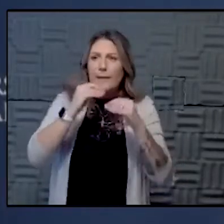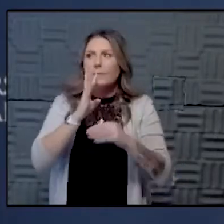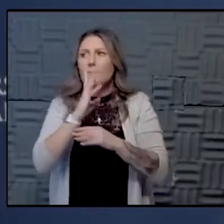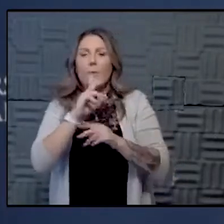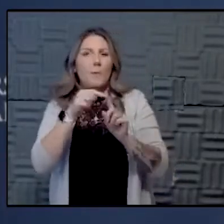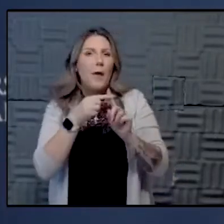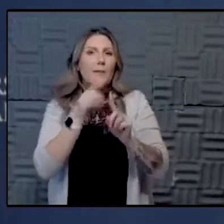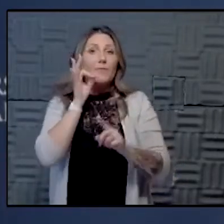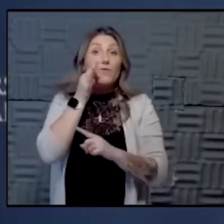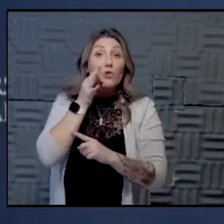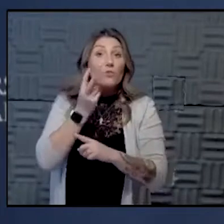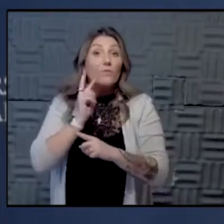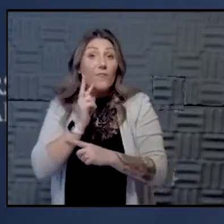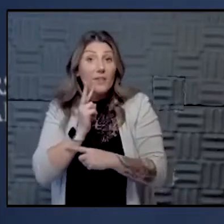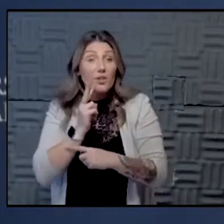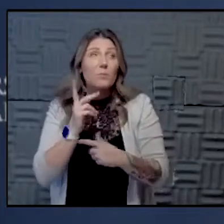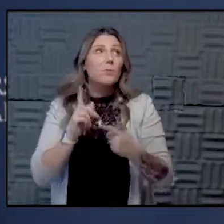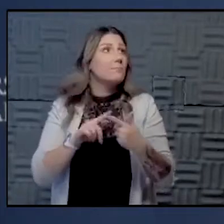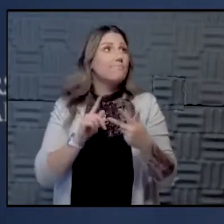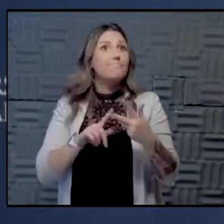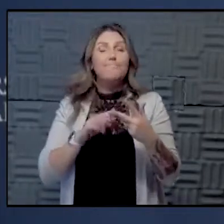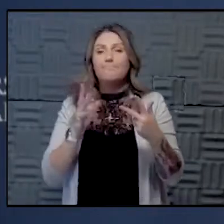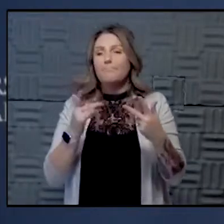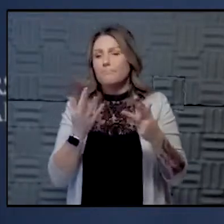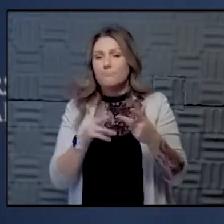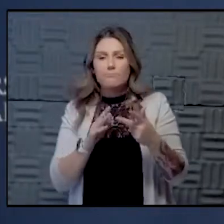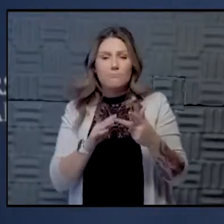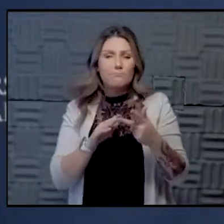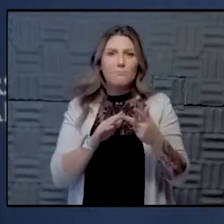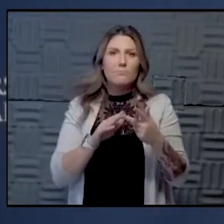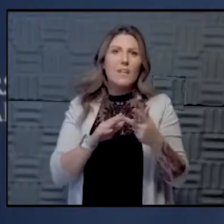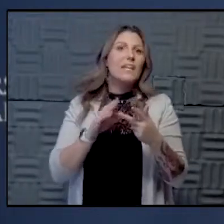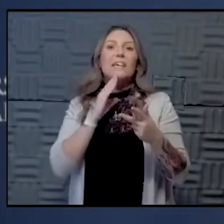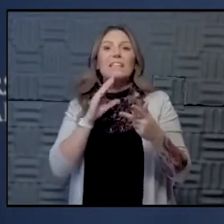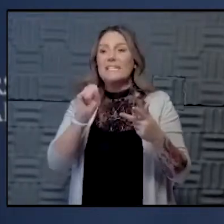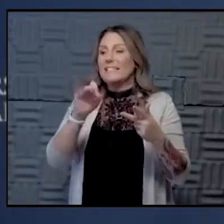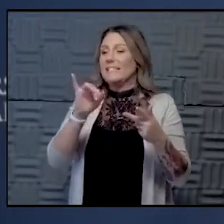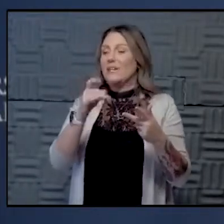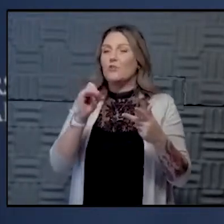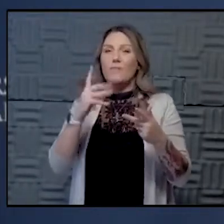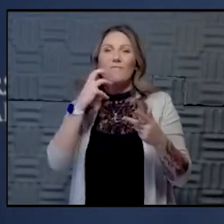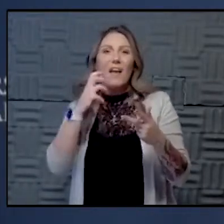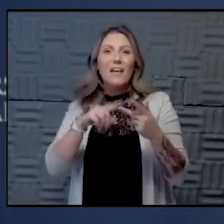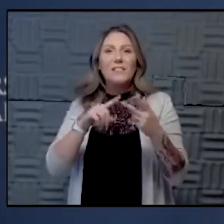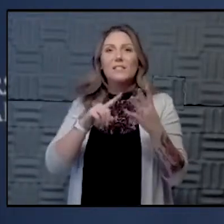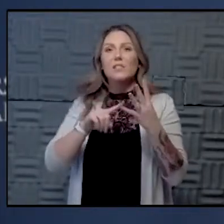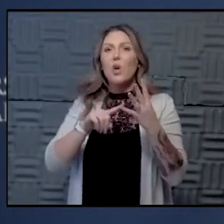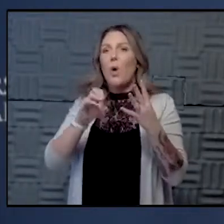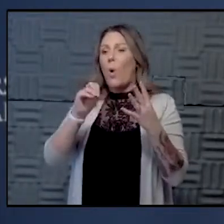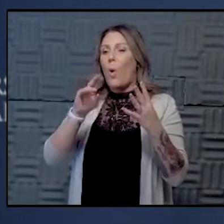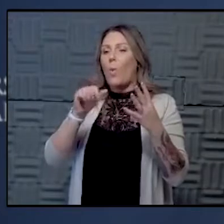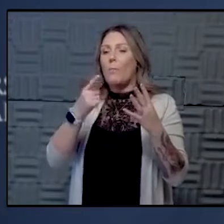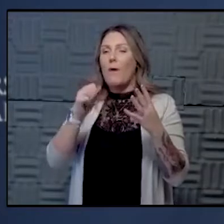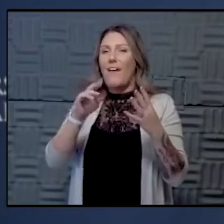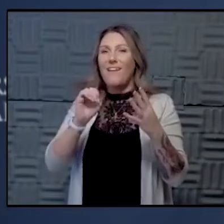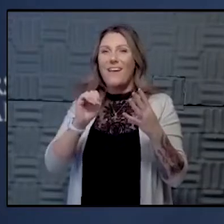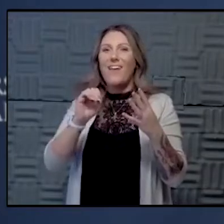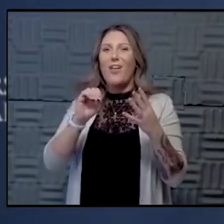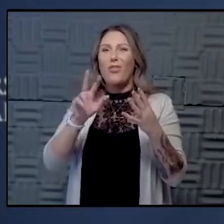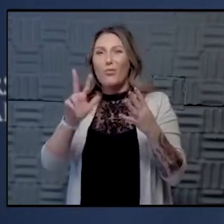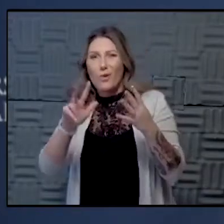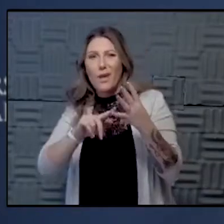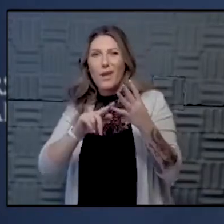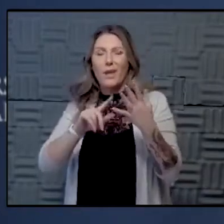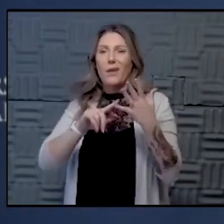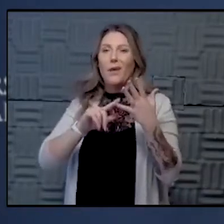the fruits and vegetables? Is it the monosaturated fats, omega-3 fatty acids, fiber, and the